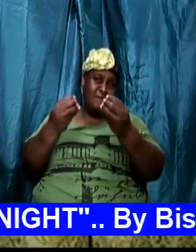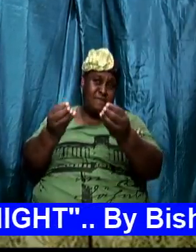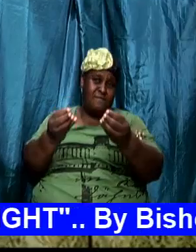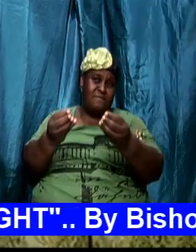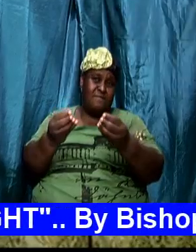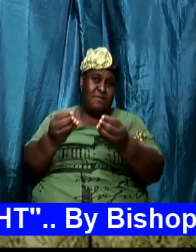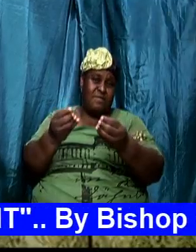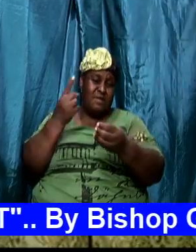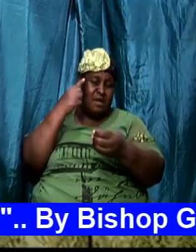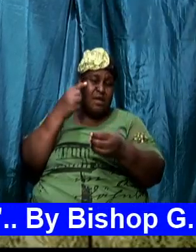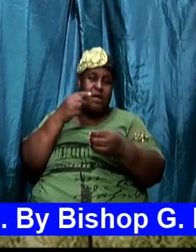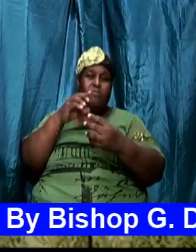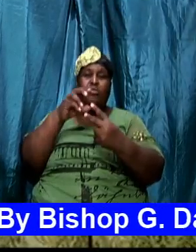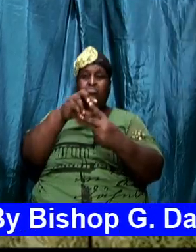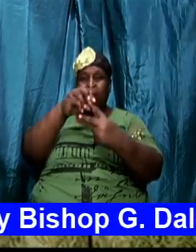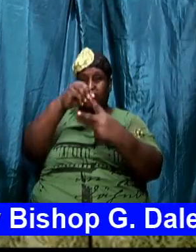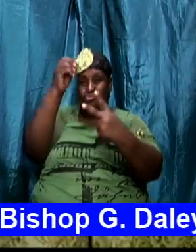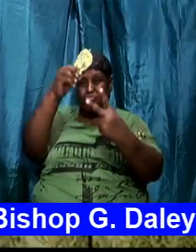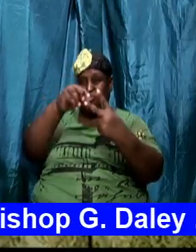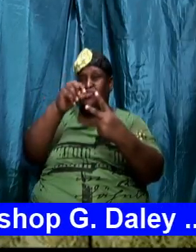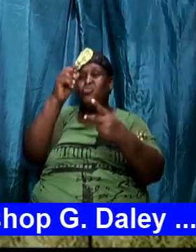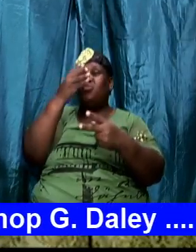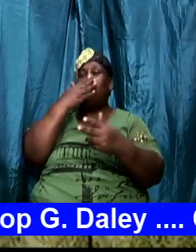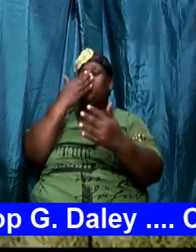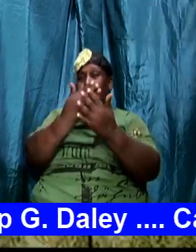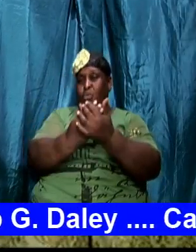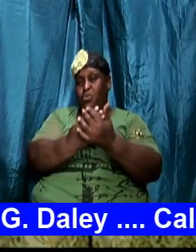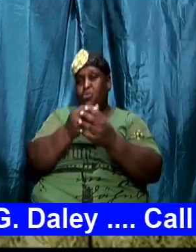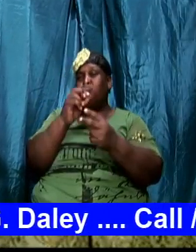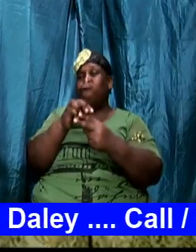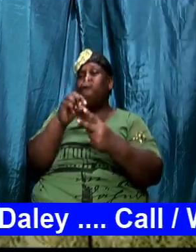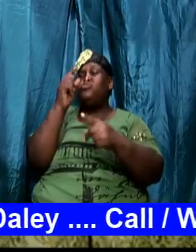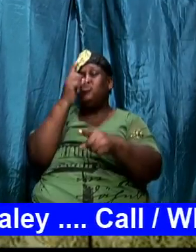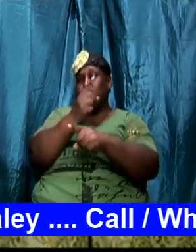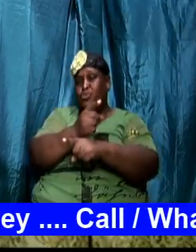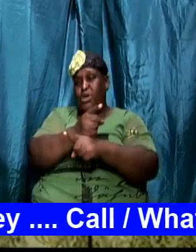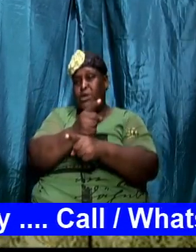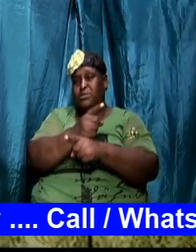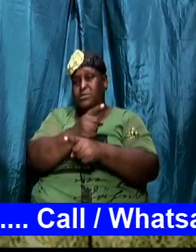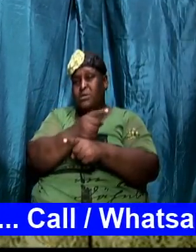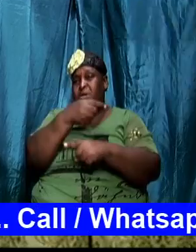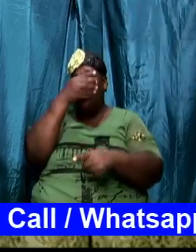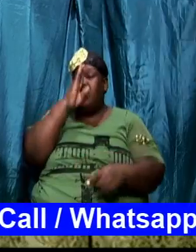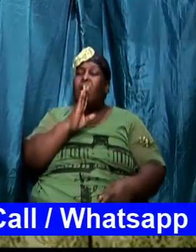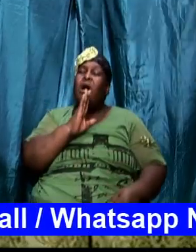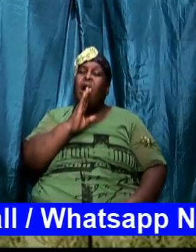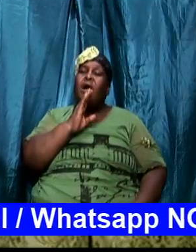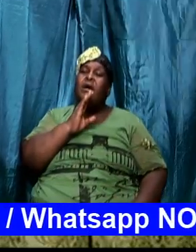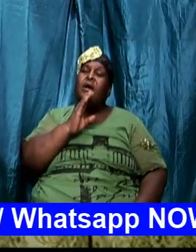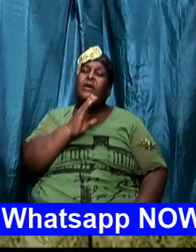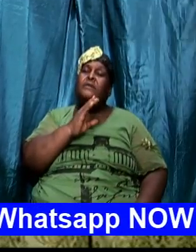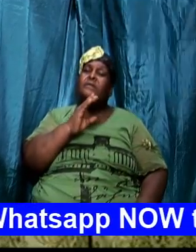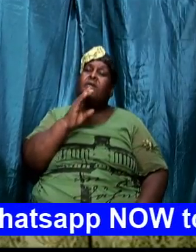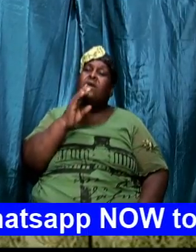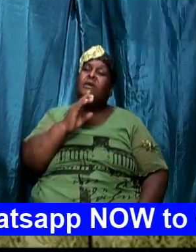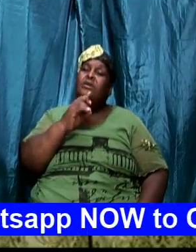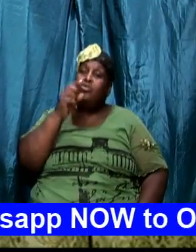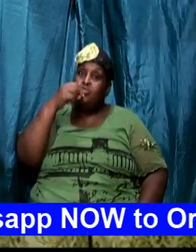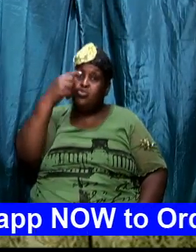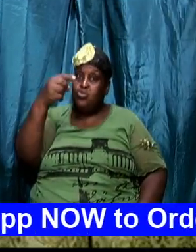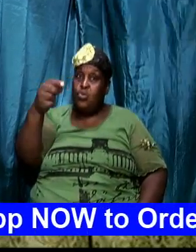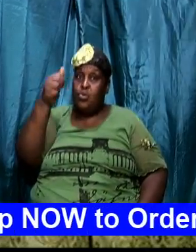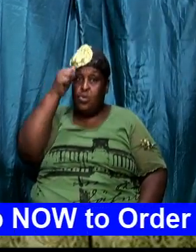right. And God related to man. And so God told the couple, don't eat of